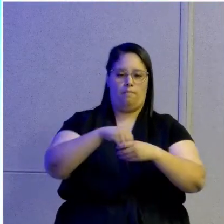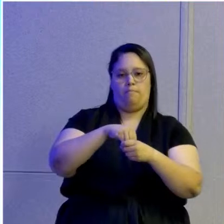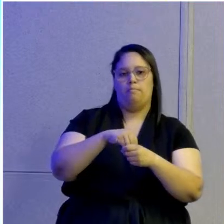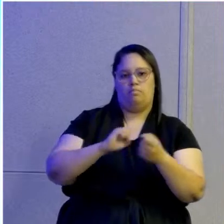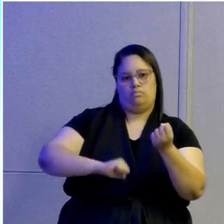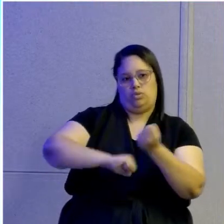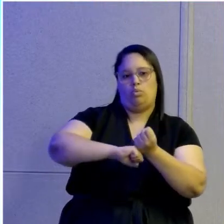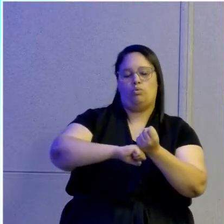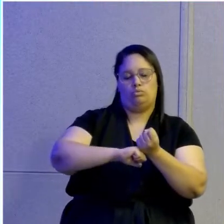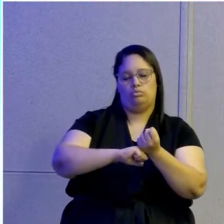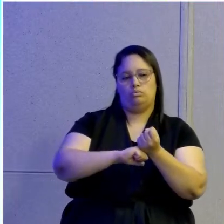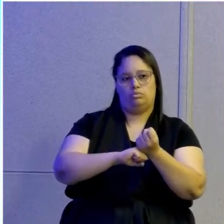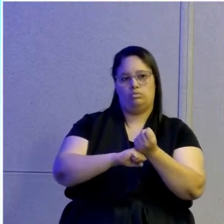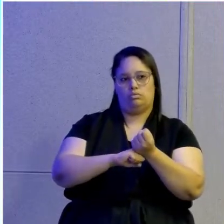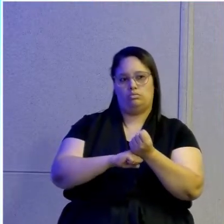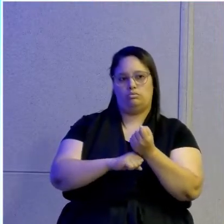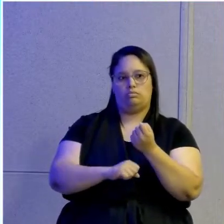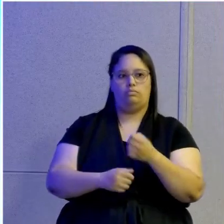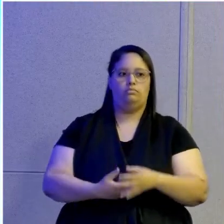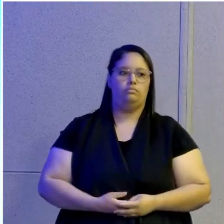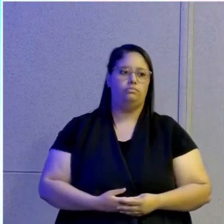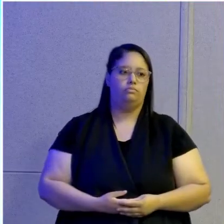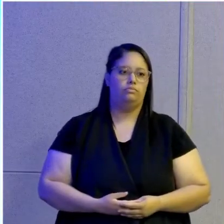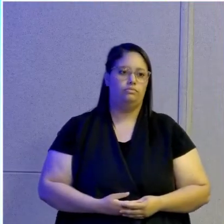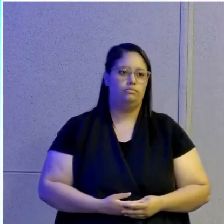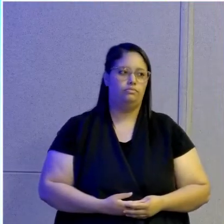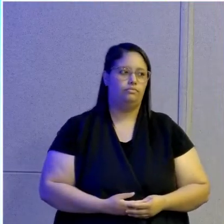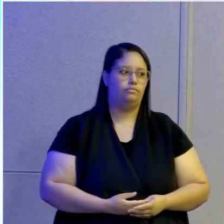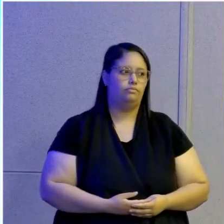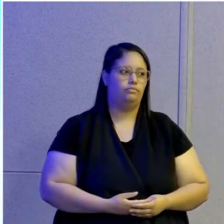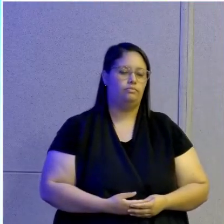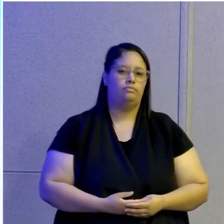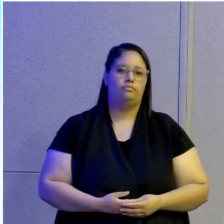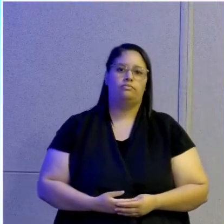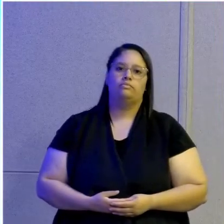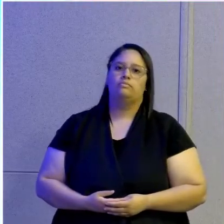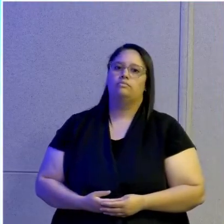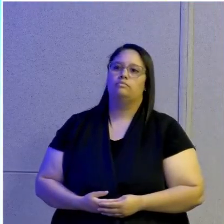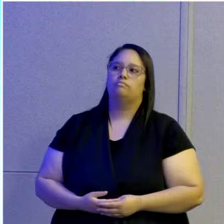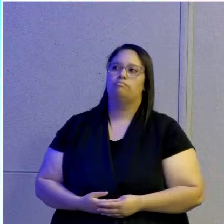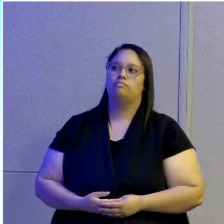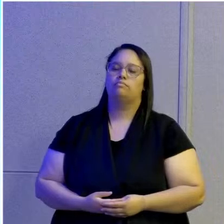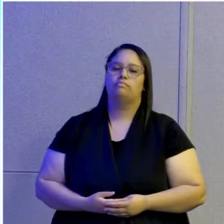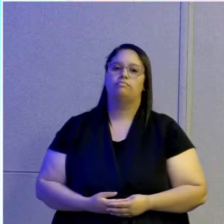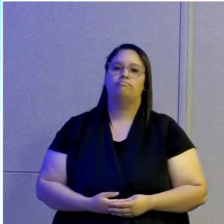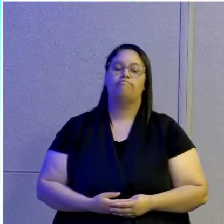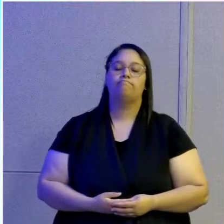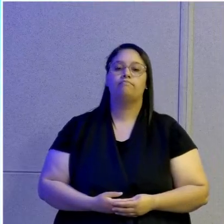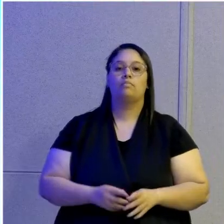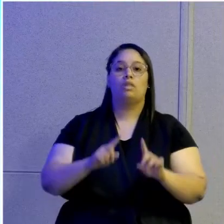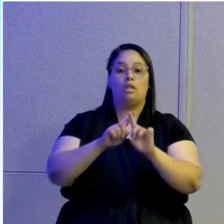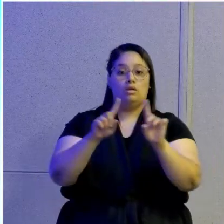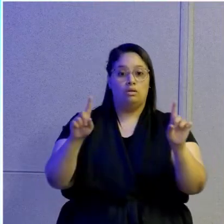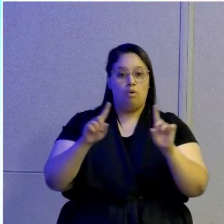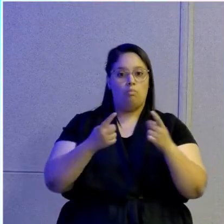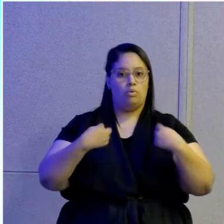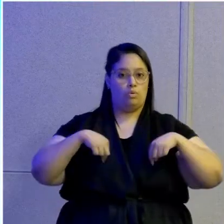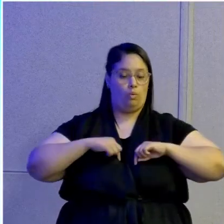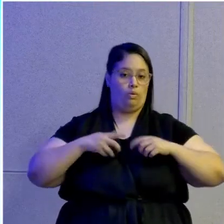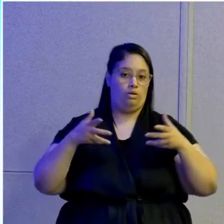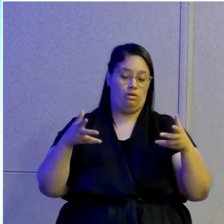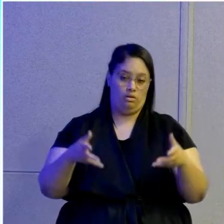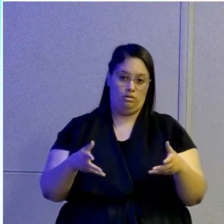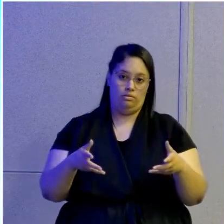supports what is happening here. I was saying then, as the department, we are here,